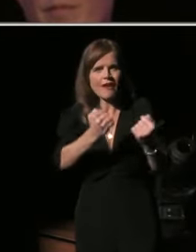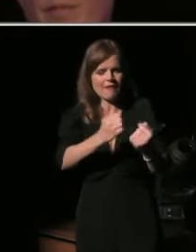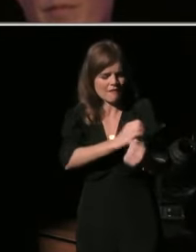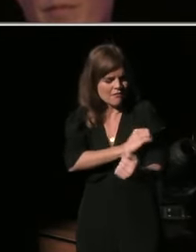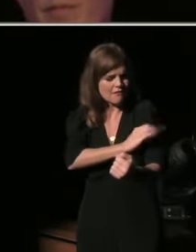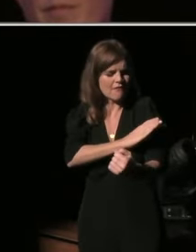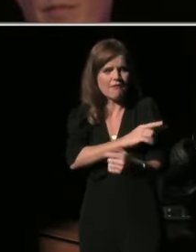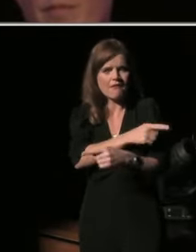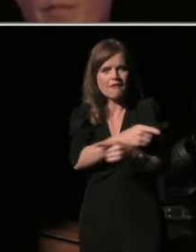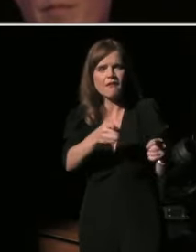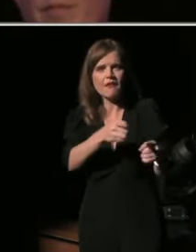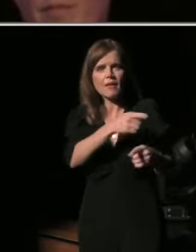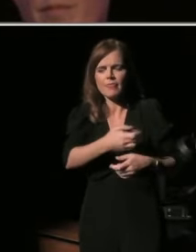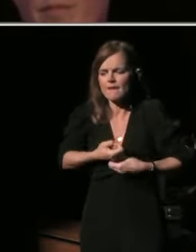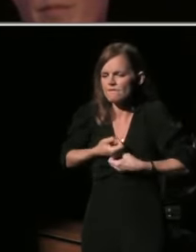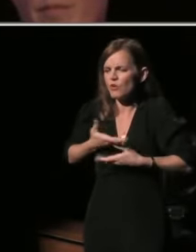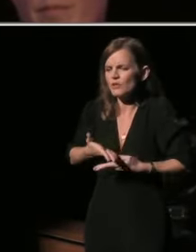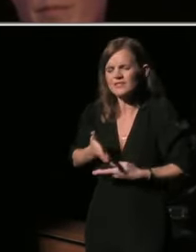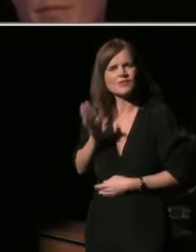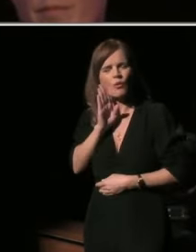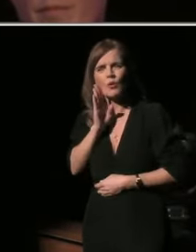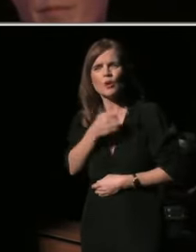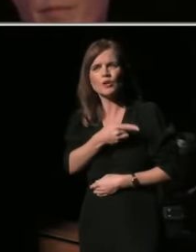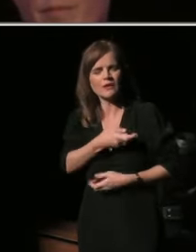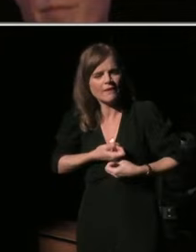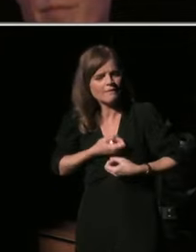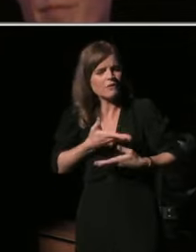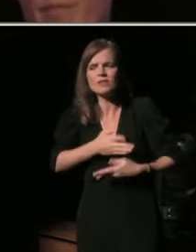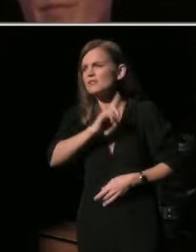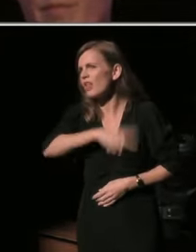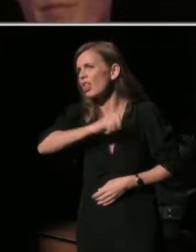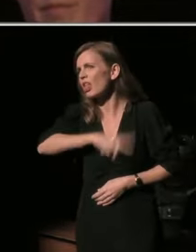the fact that their voices were not being heard, not listened to.